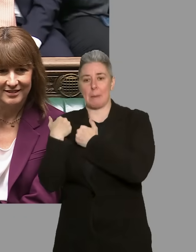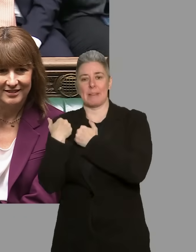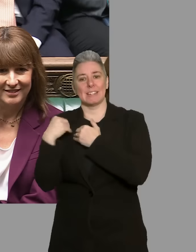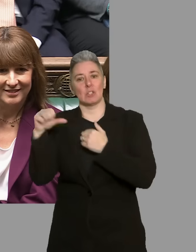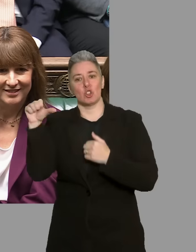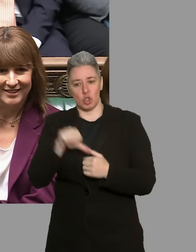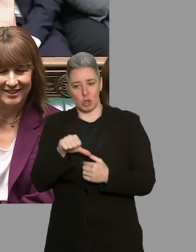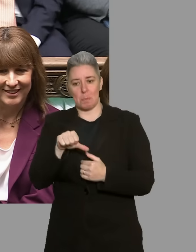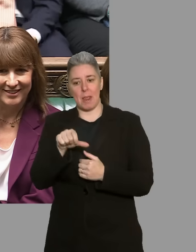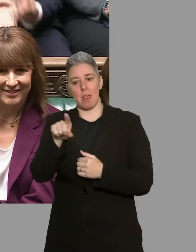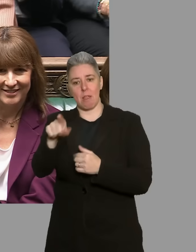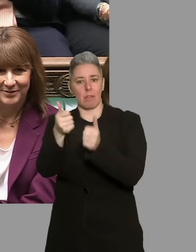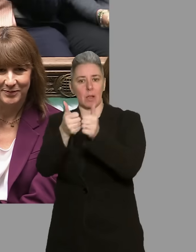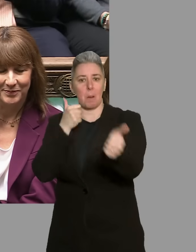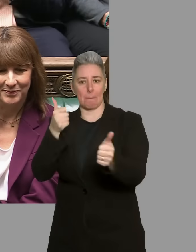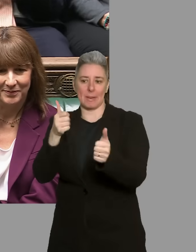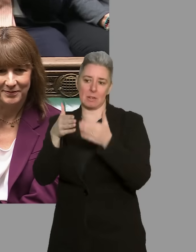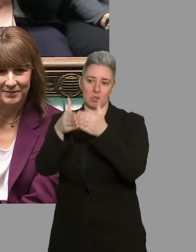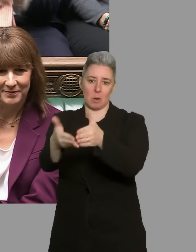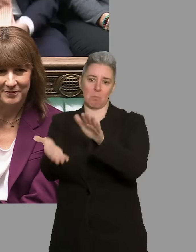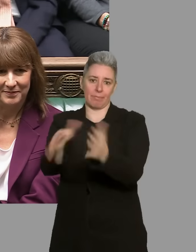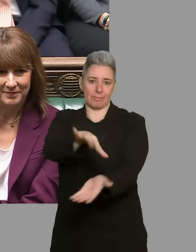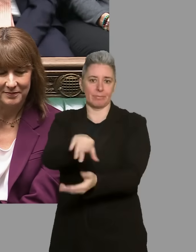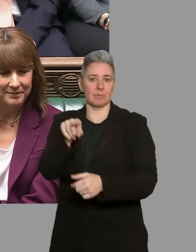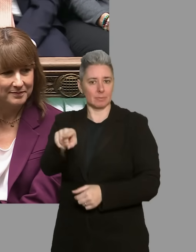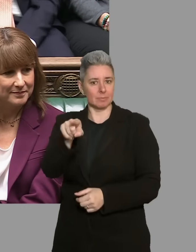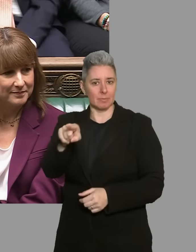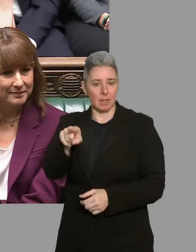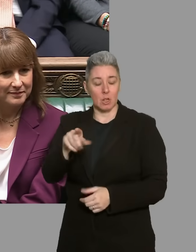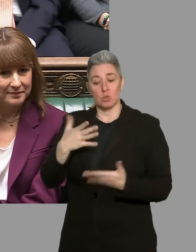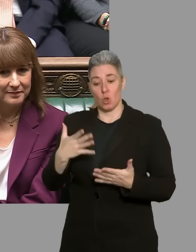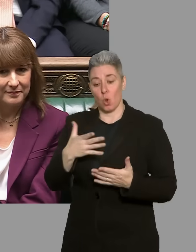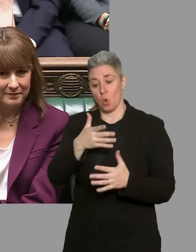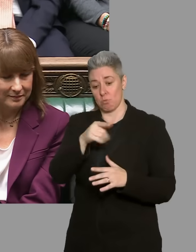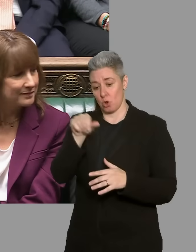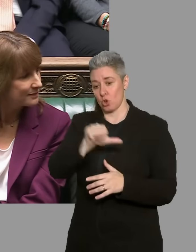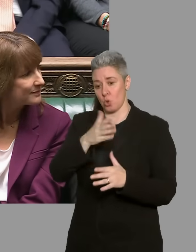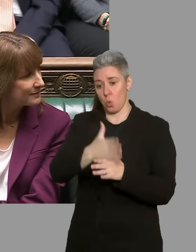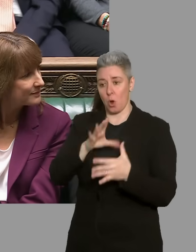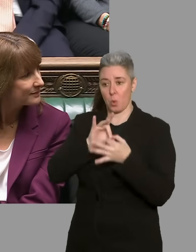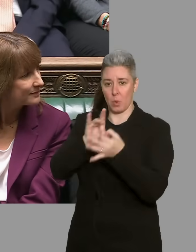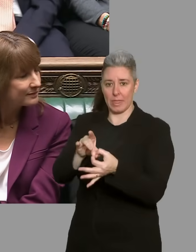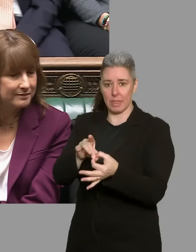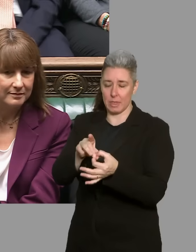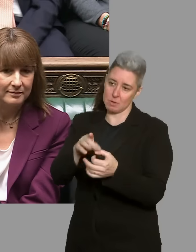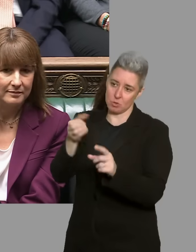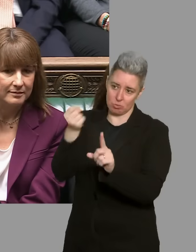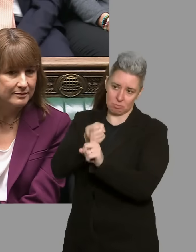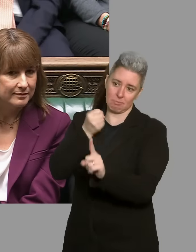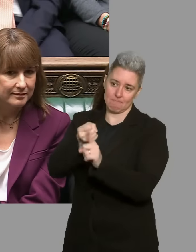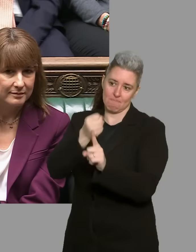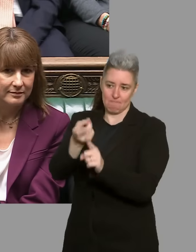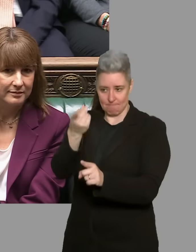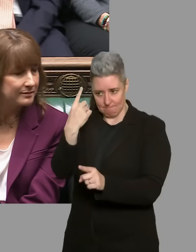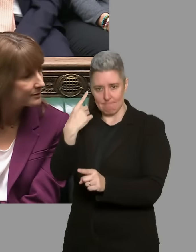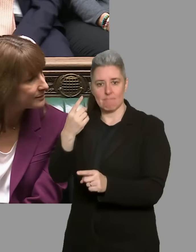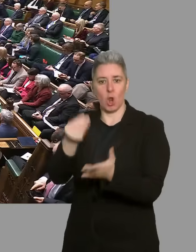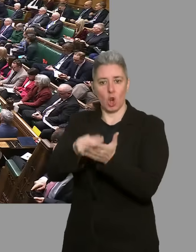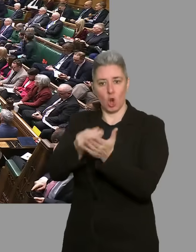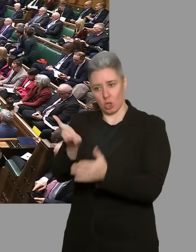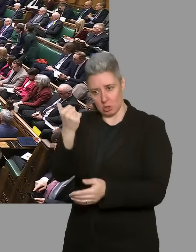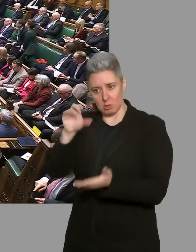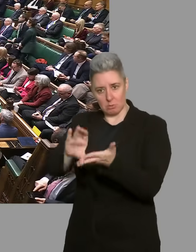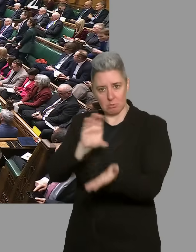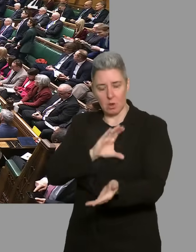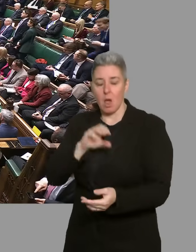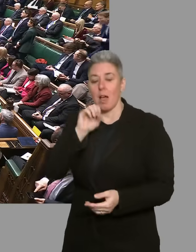with the responsible party to recover the costs. I will make sure that she gets the meeting that she has asked it for with the appropriate minister. Ian